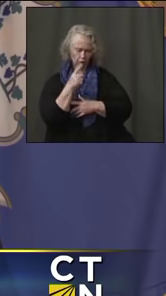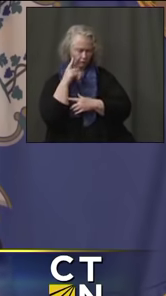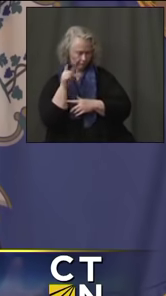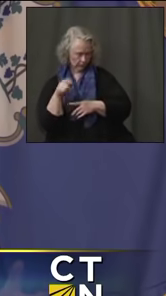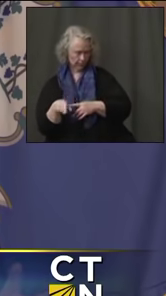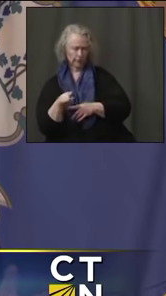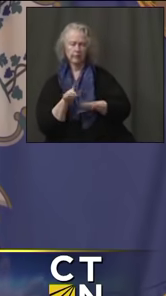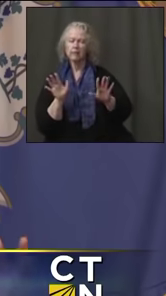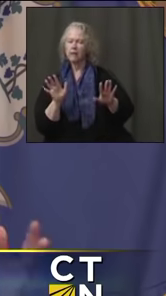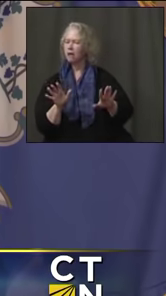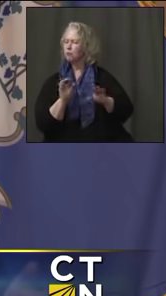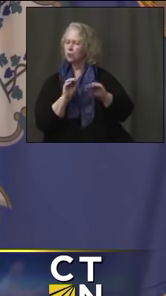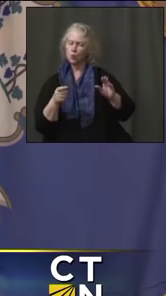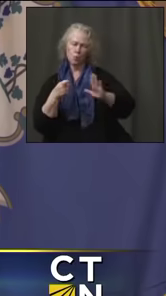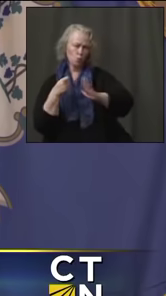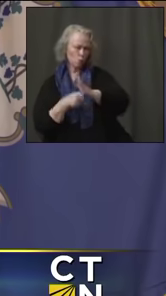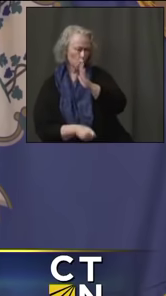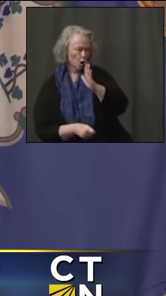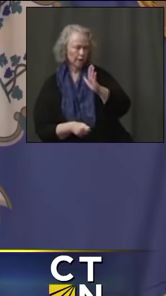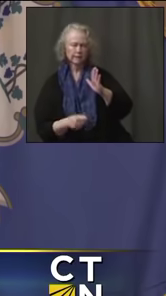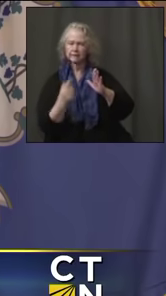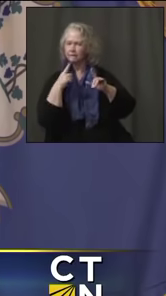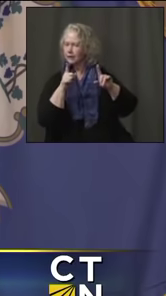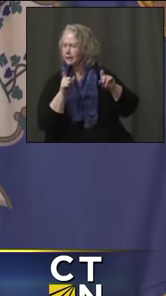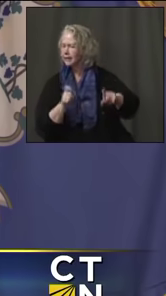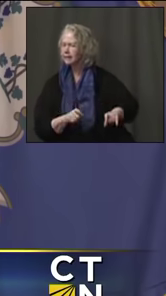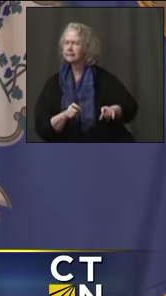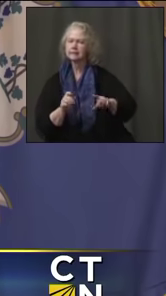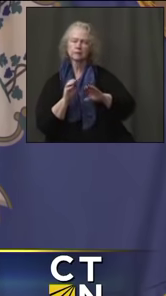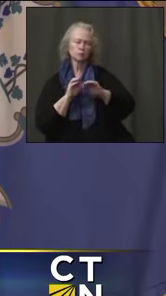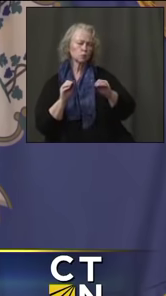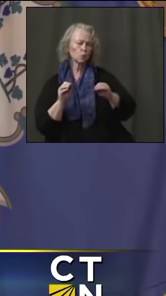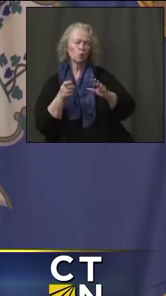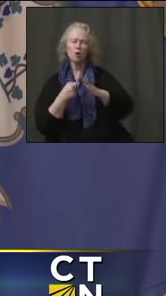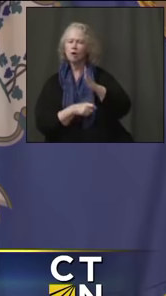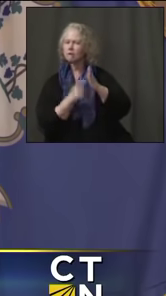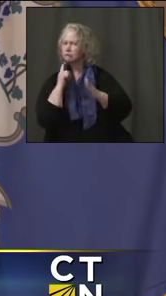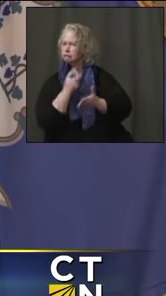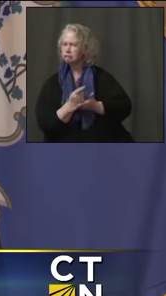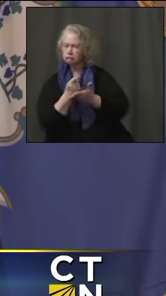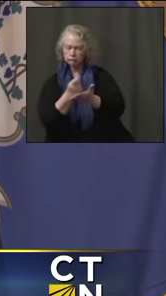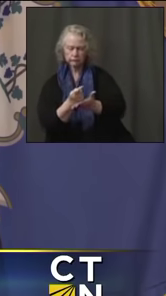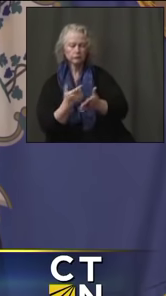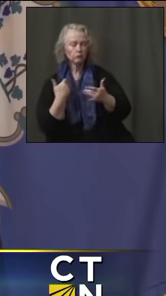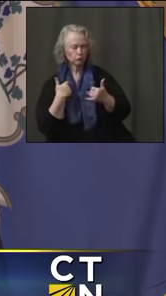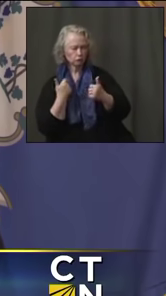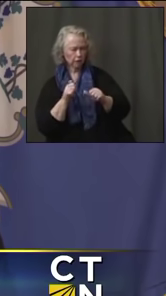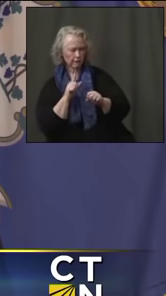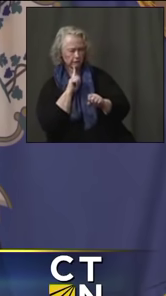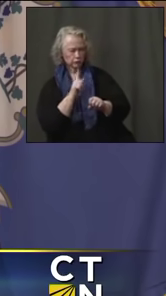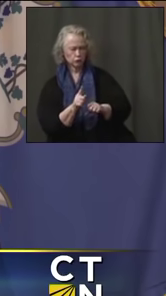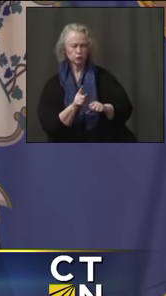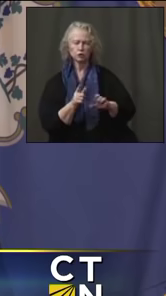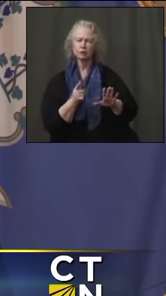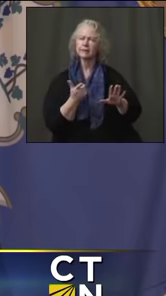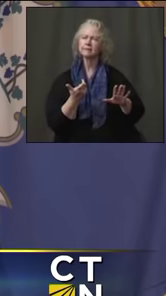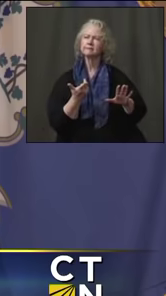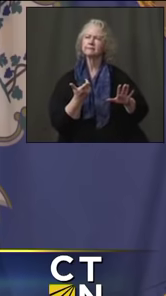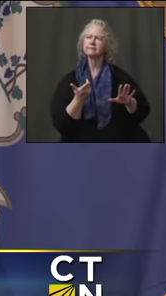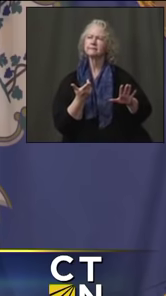people with no cost for testing, no cost for treatment, and working very hard, making sure that